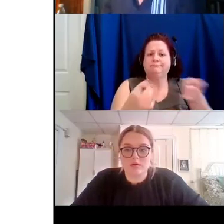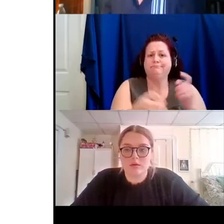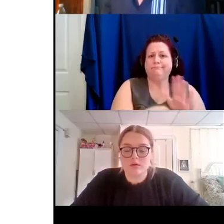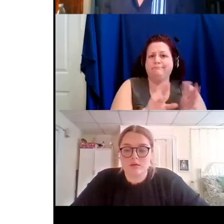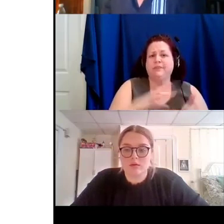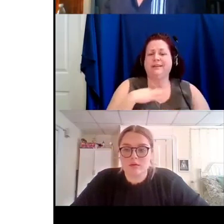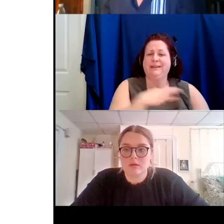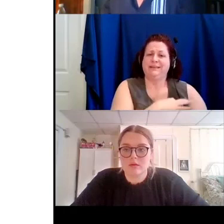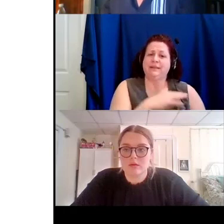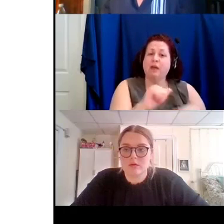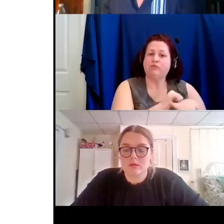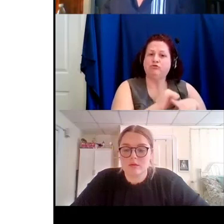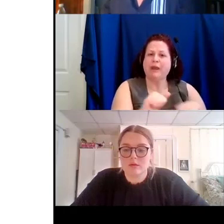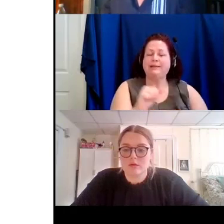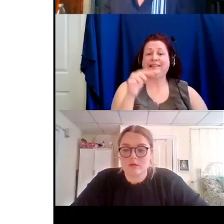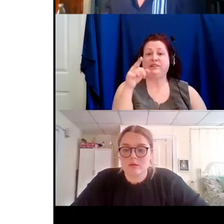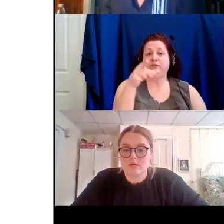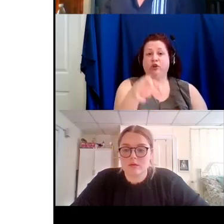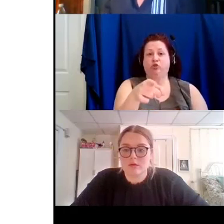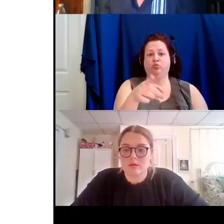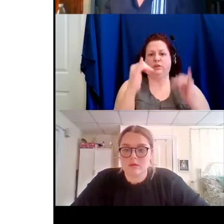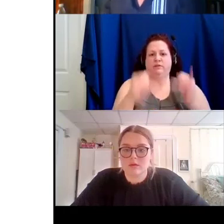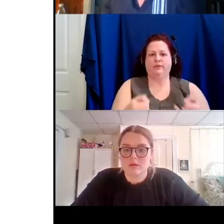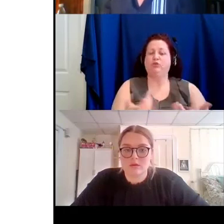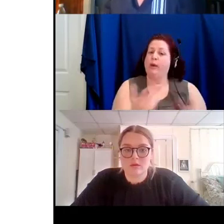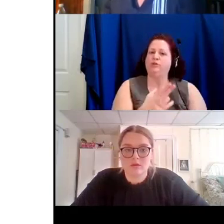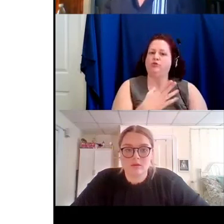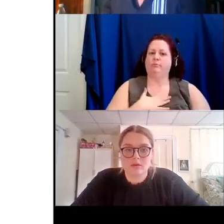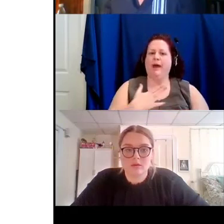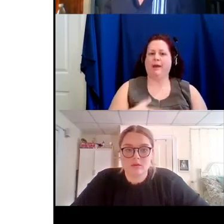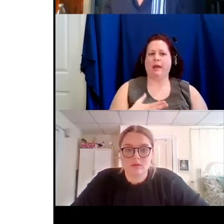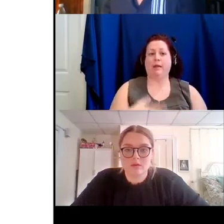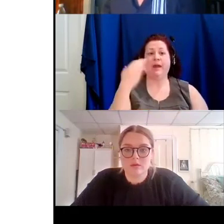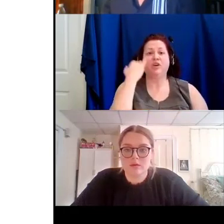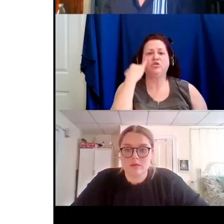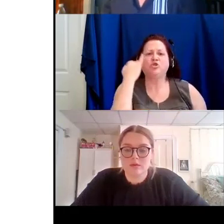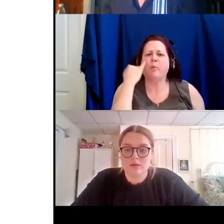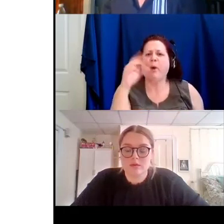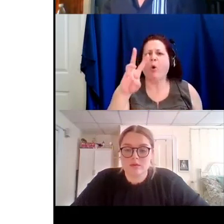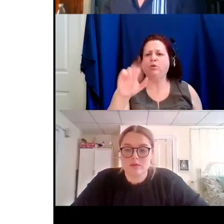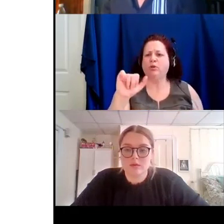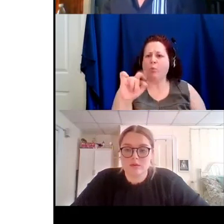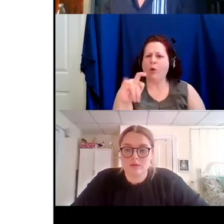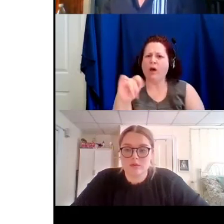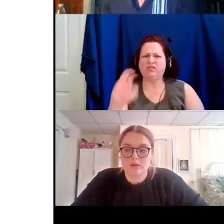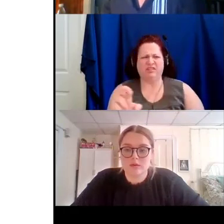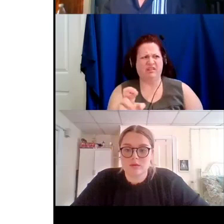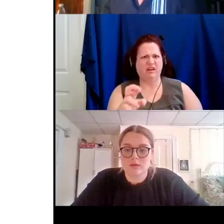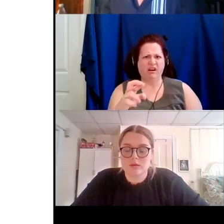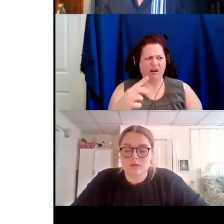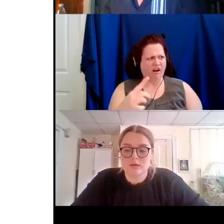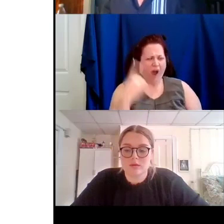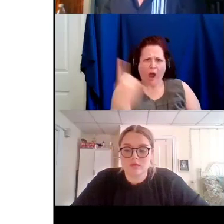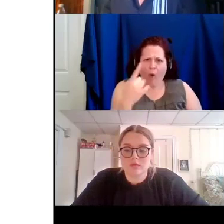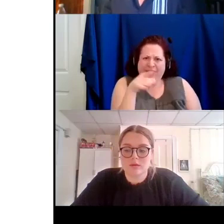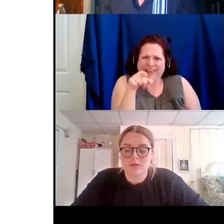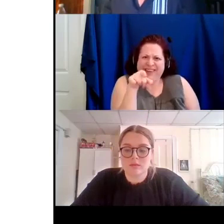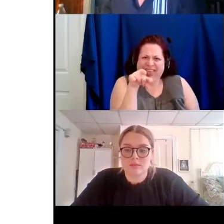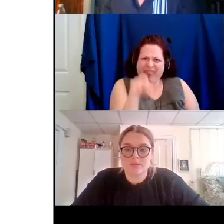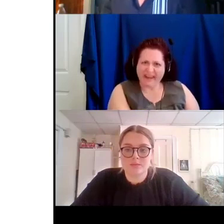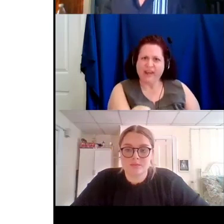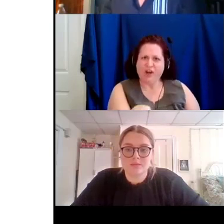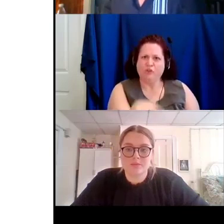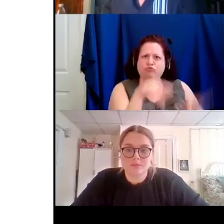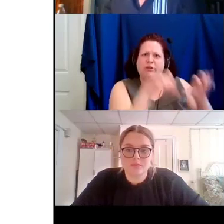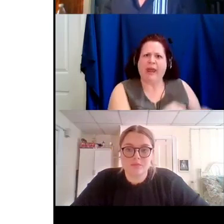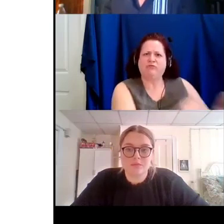training. If you as an individual, again, I'll use my name, if Walter Nunes is always there when people are getting restrained, you got to look closely at Walter